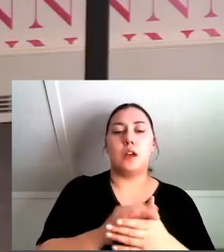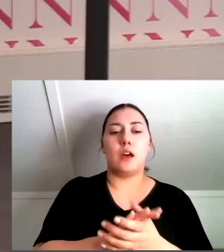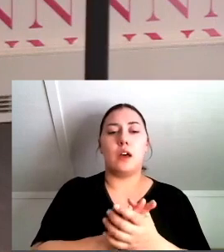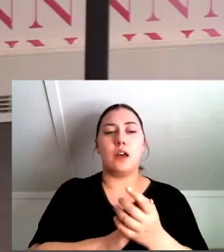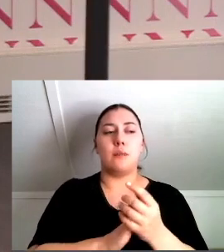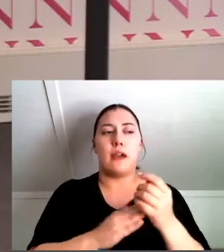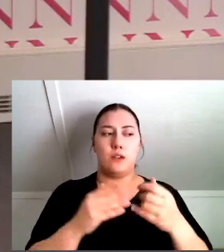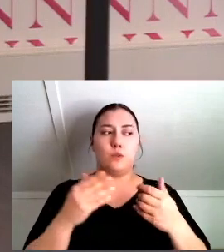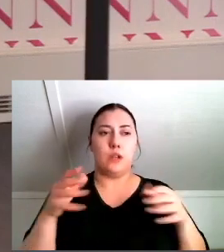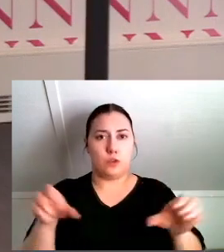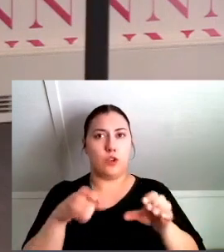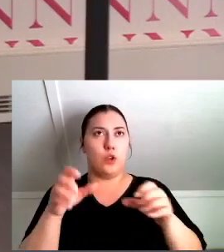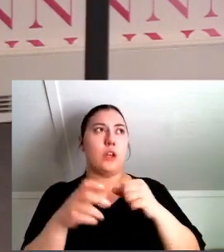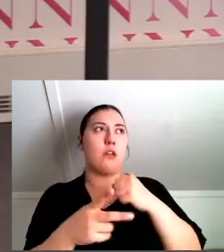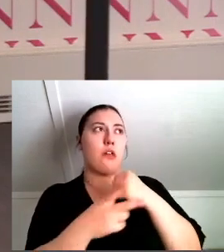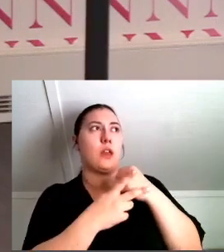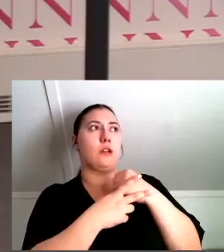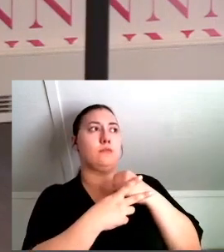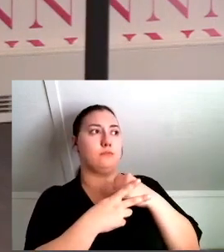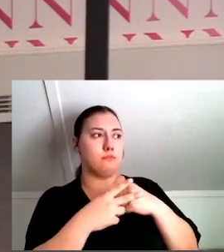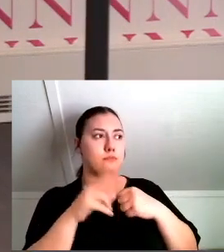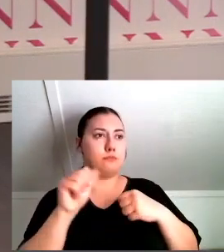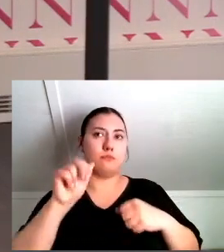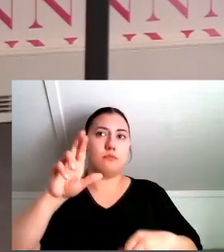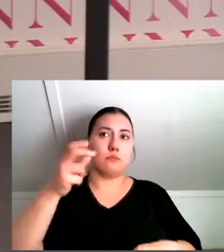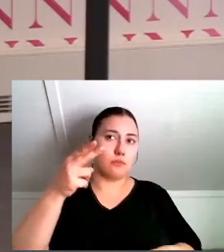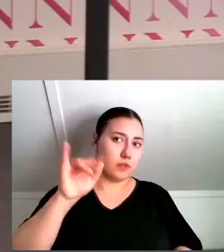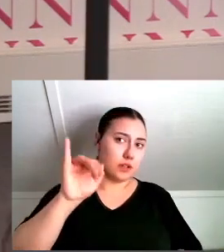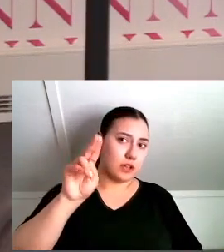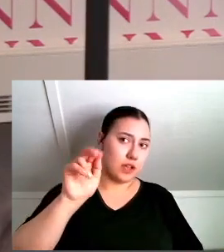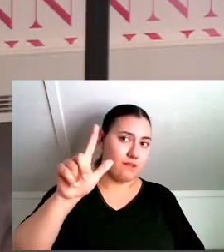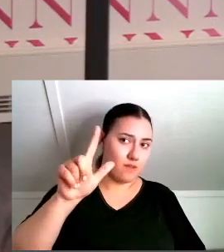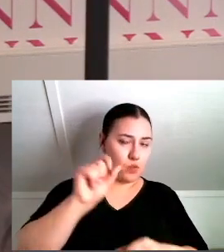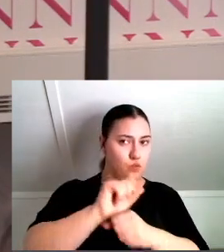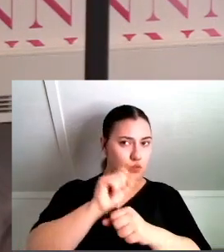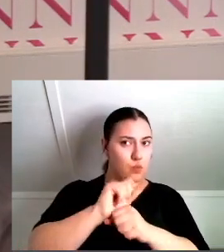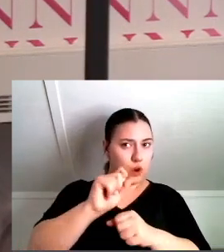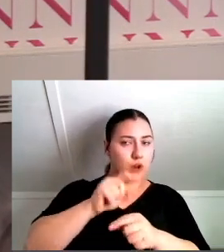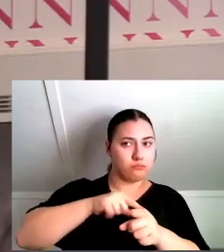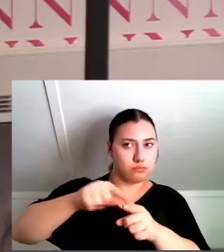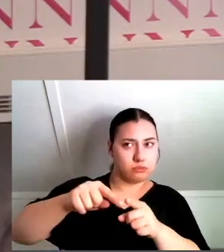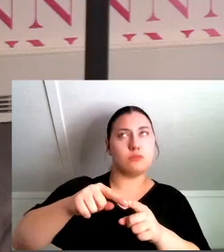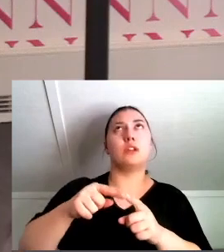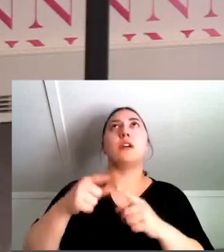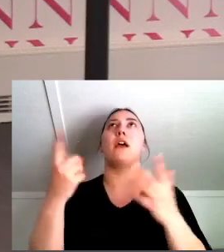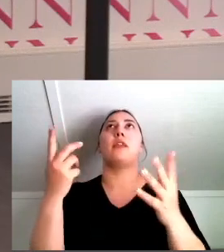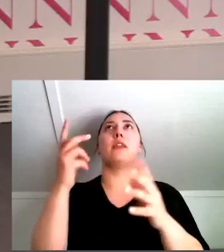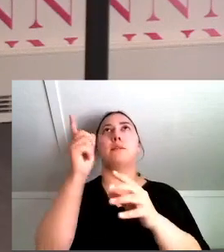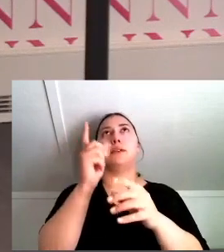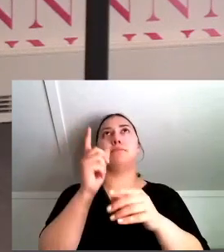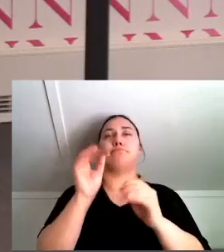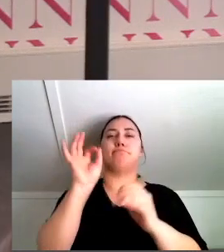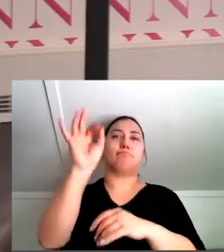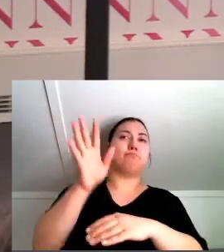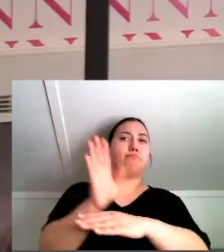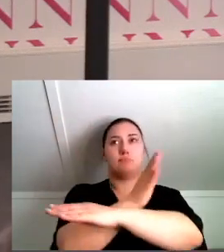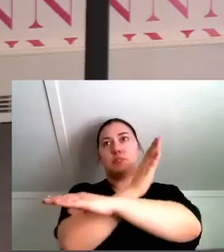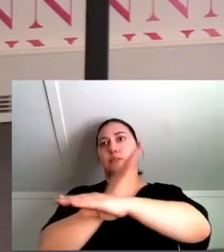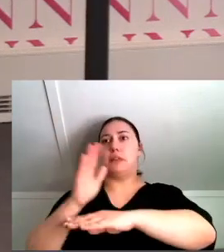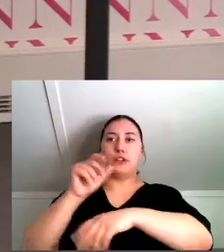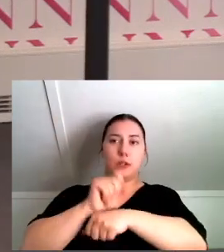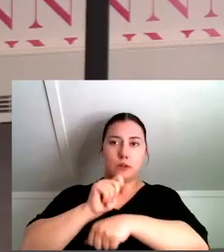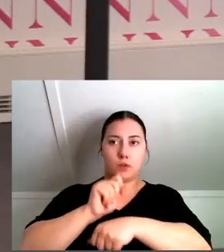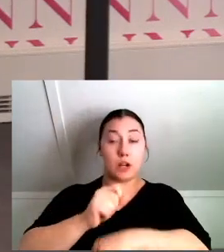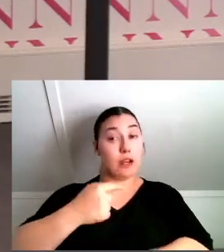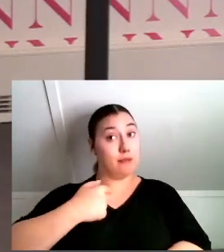work, and I very quickly developed like a spectrum of work because since I was a constant,